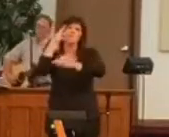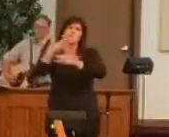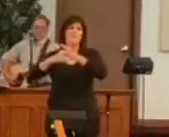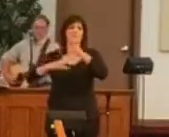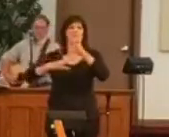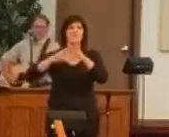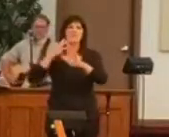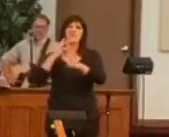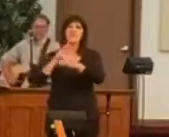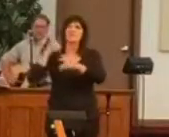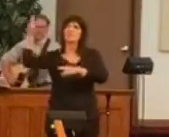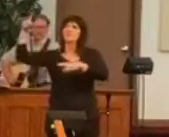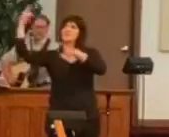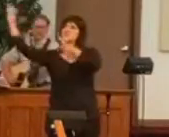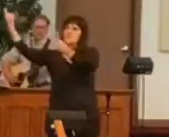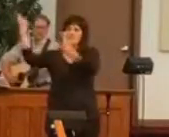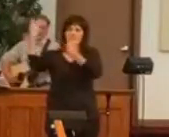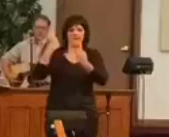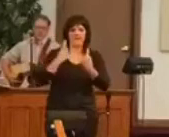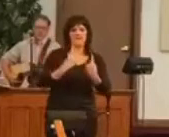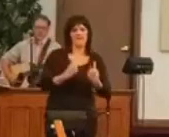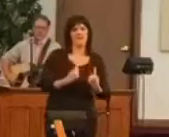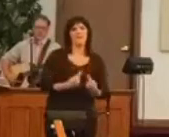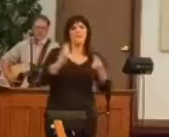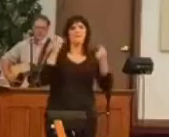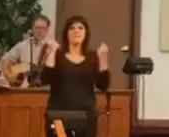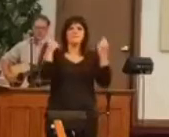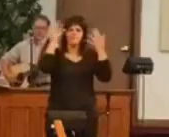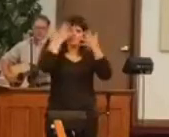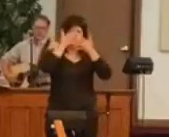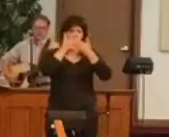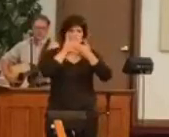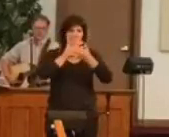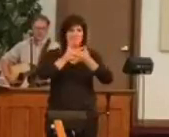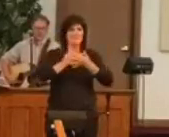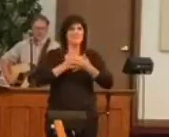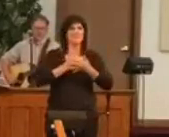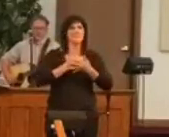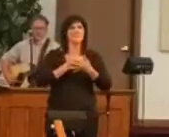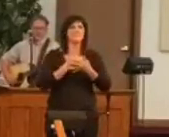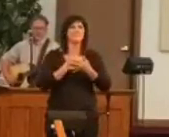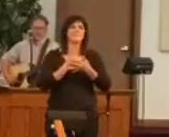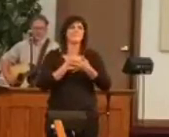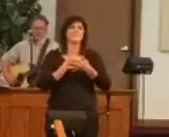of the world. You step down into darkness.